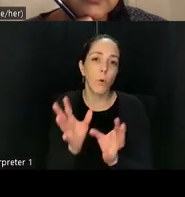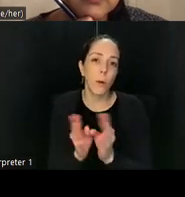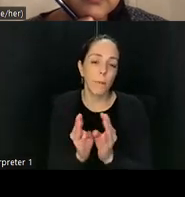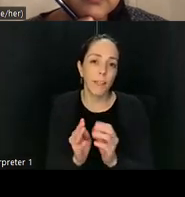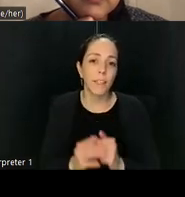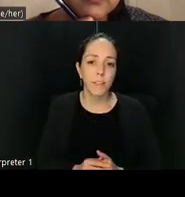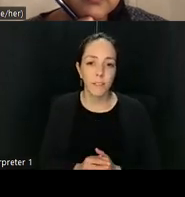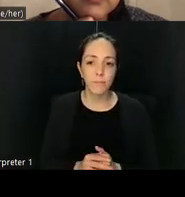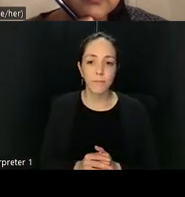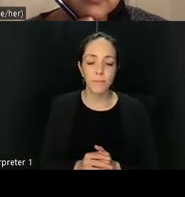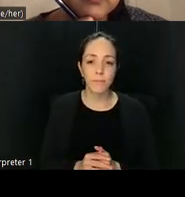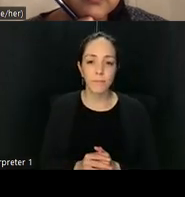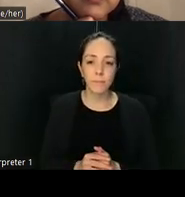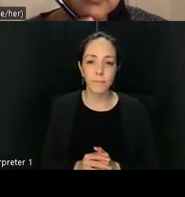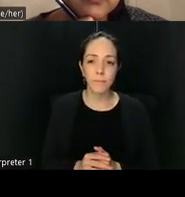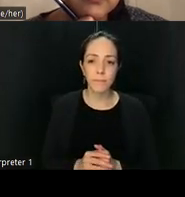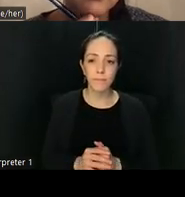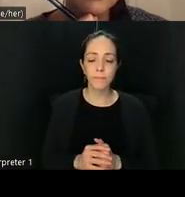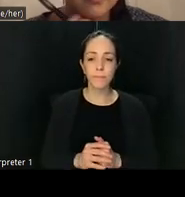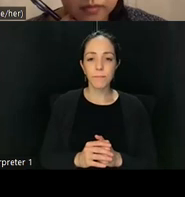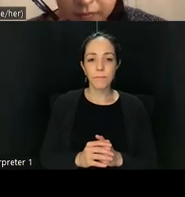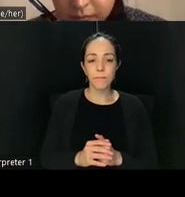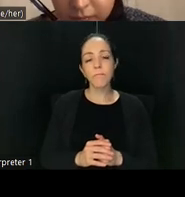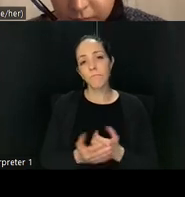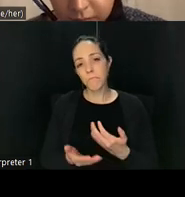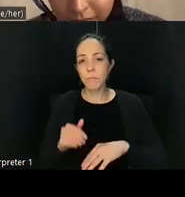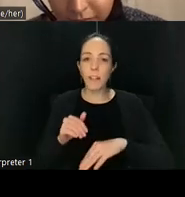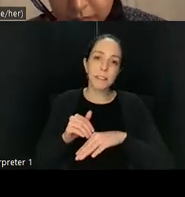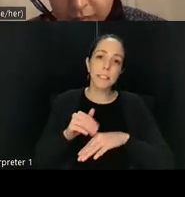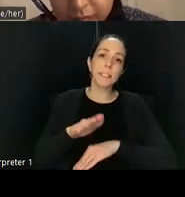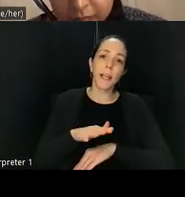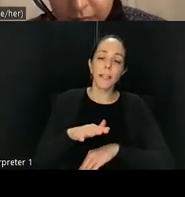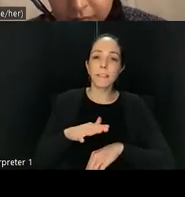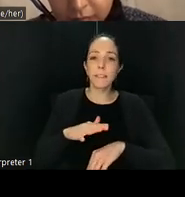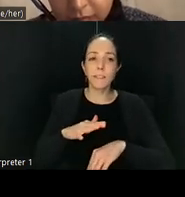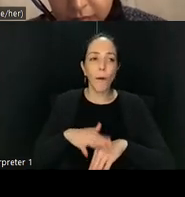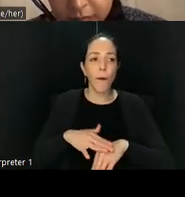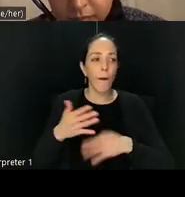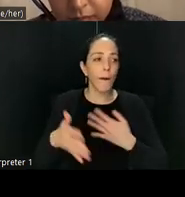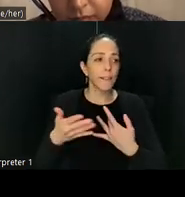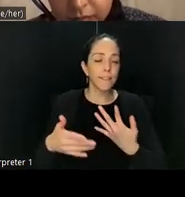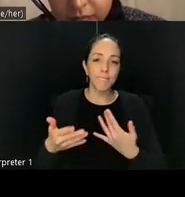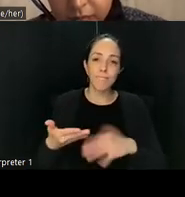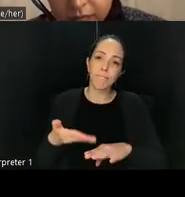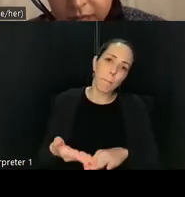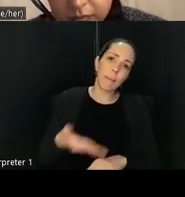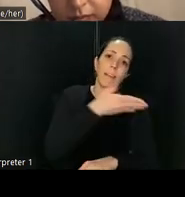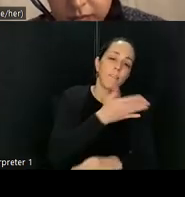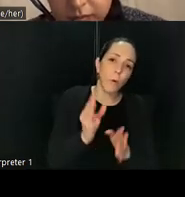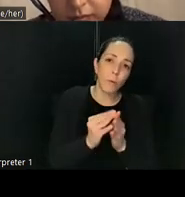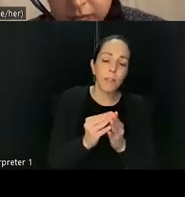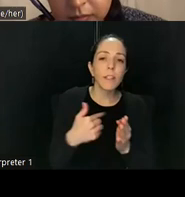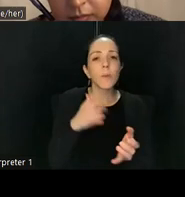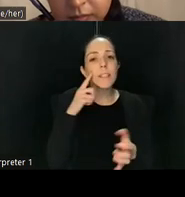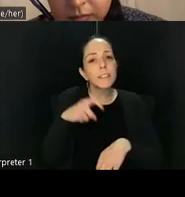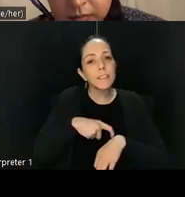doesn't mean send it by 6:59 p.m. or whatever on Thursday of next week. It's designed to have time